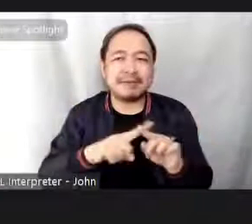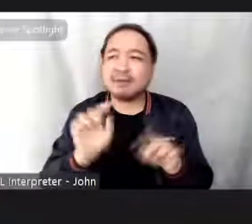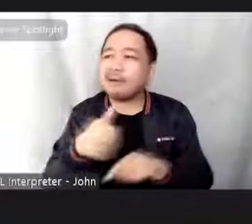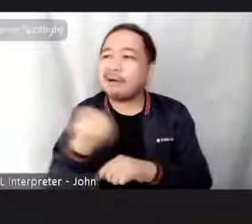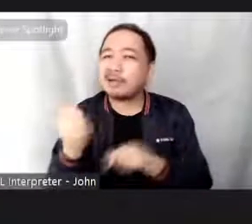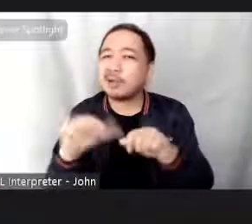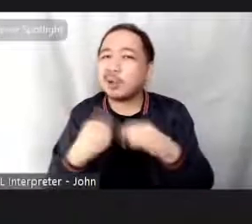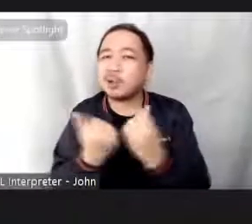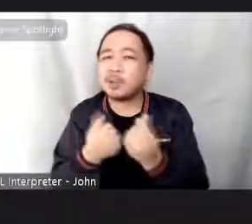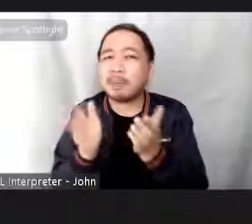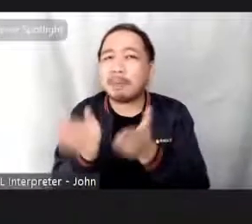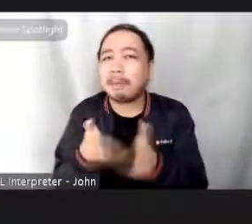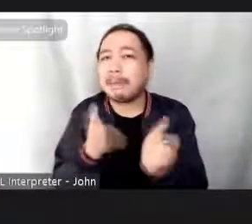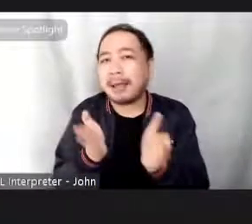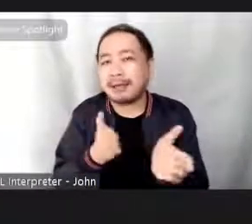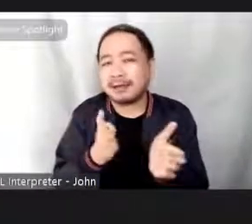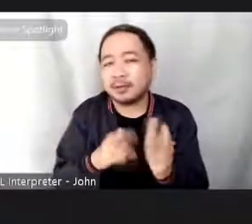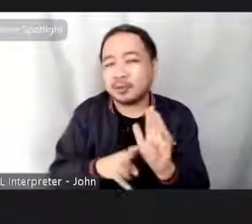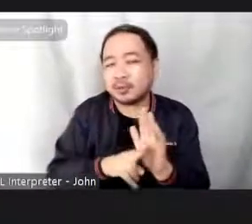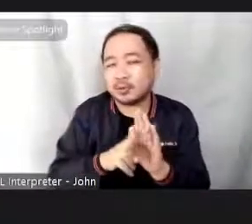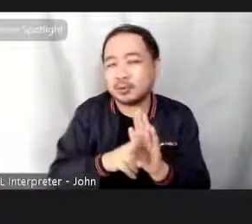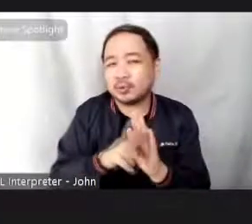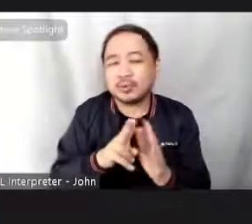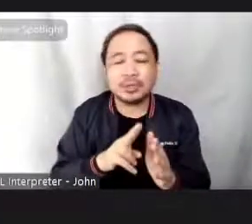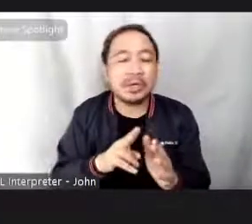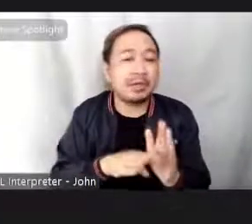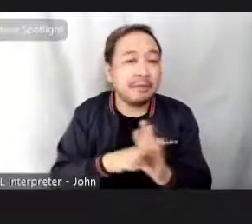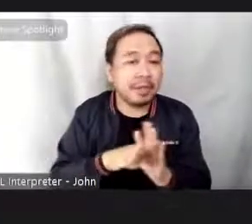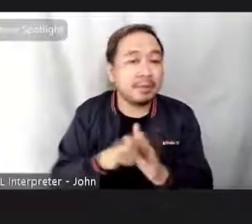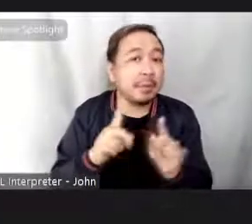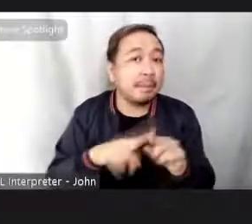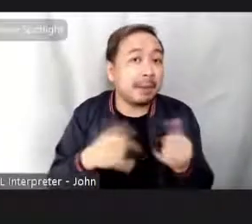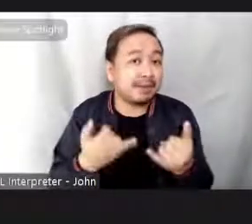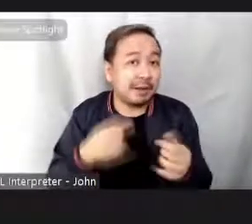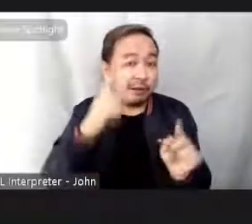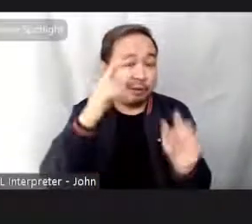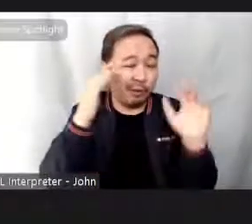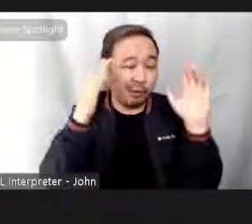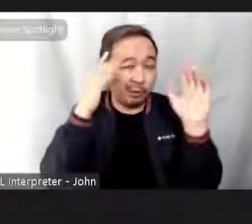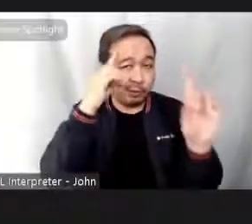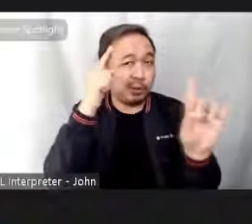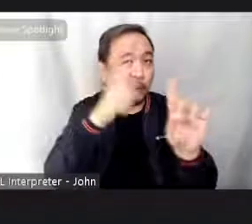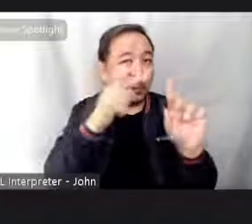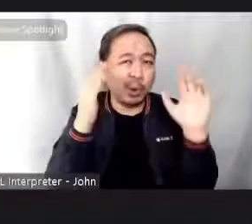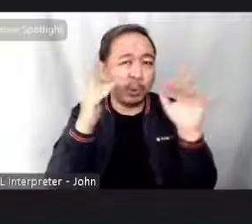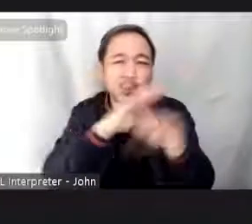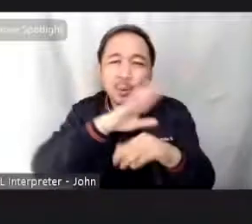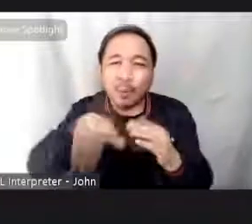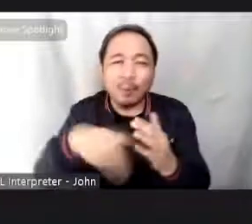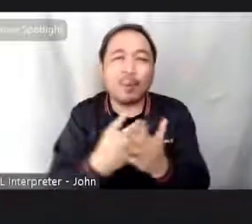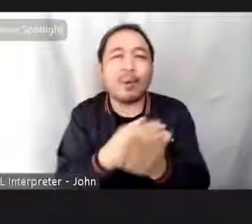agencies are planning to develop. But the greatest goal sana is lahat itong database na to would